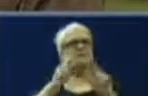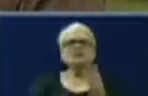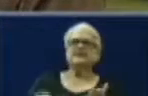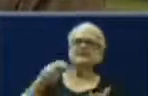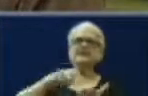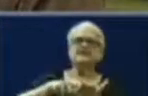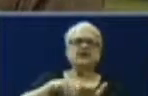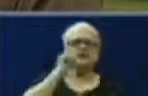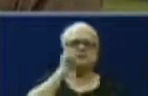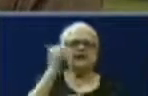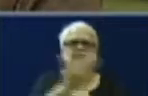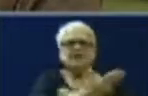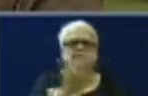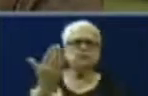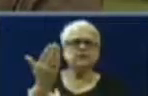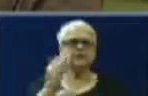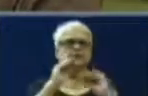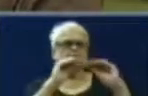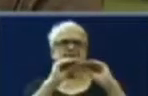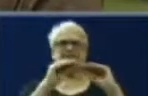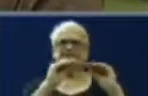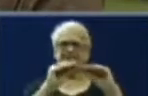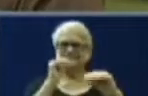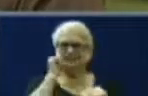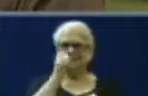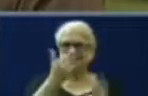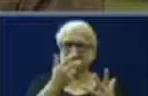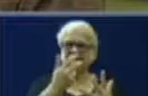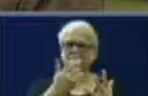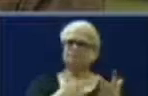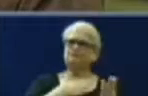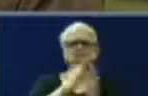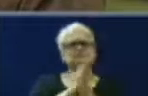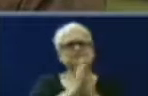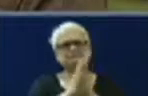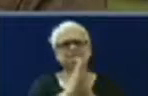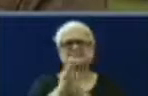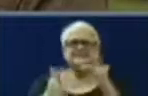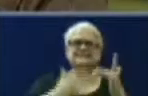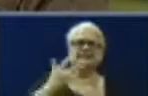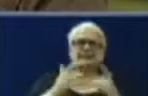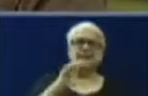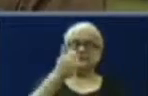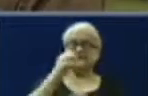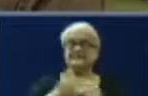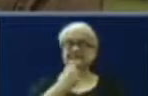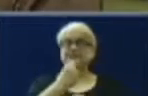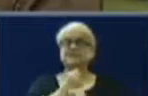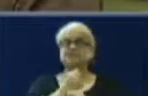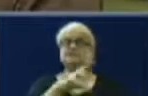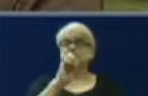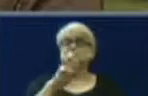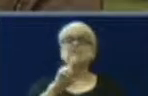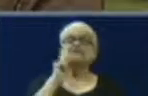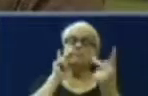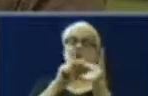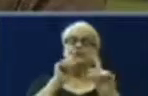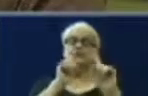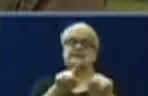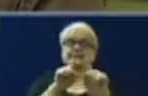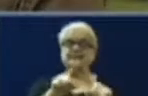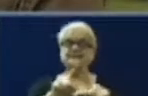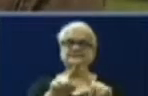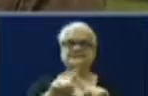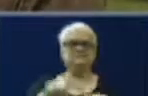each morning and going in to teach another day, as evidenced by almost 10 years in a row of perfect attendance.